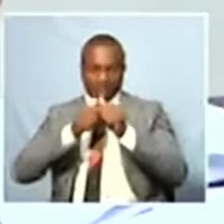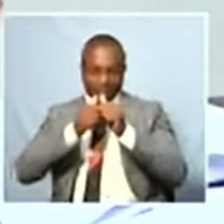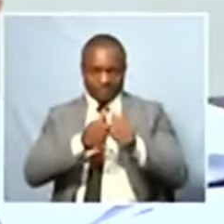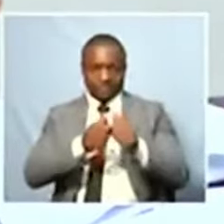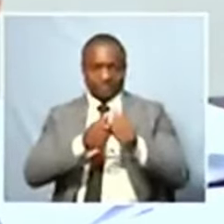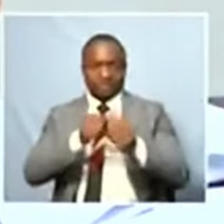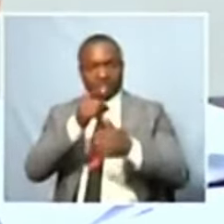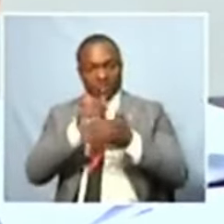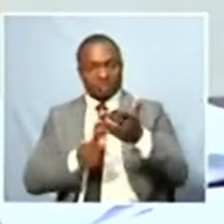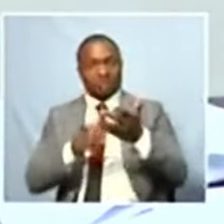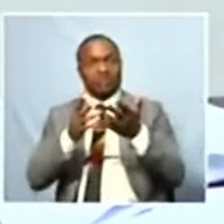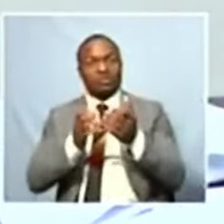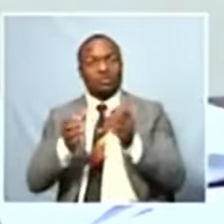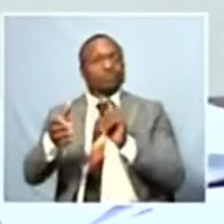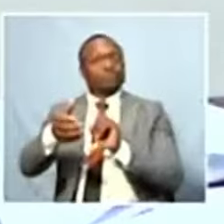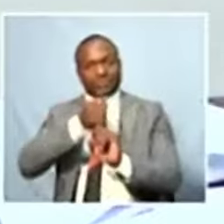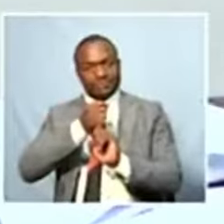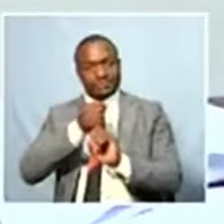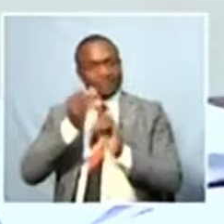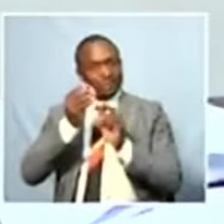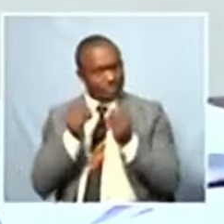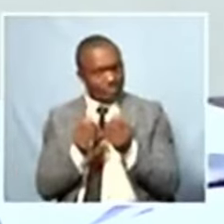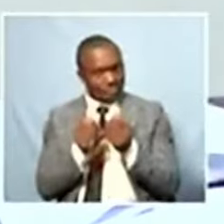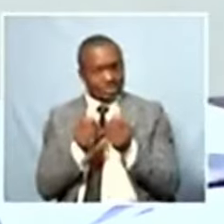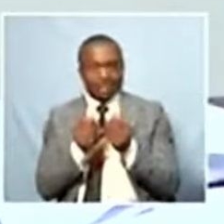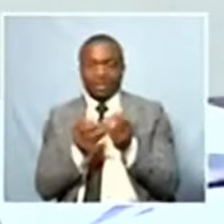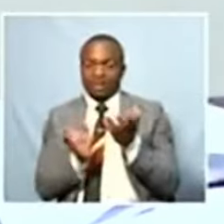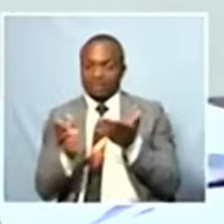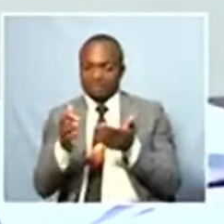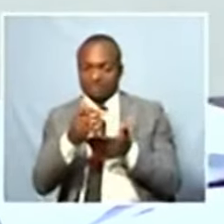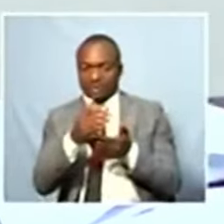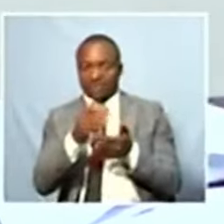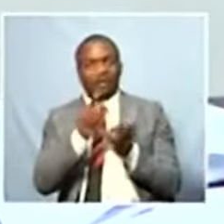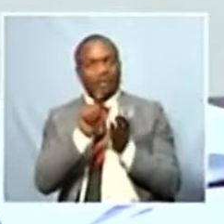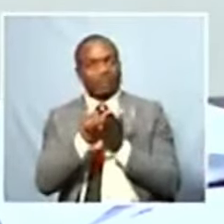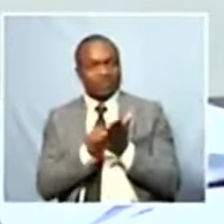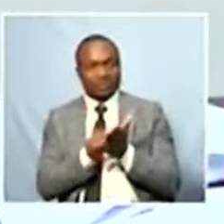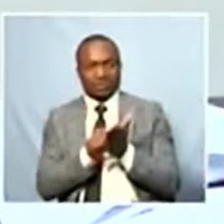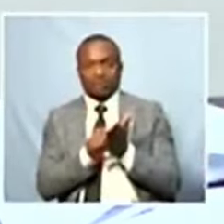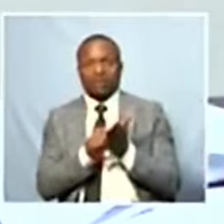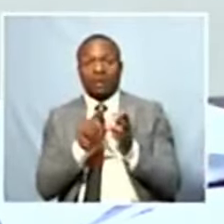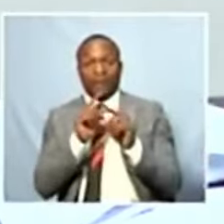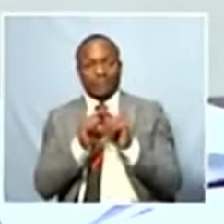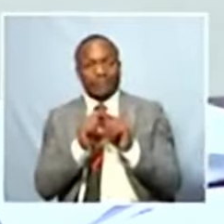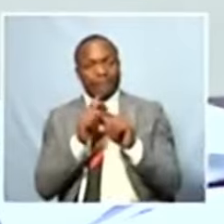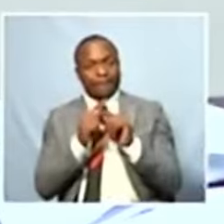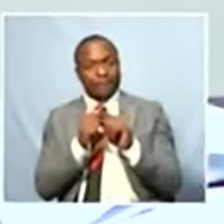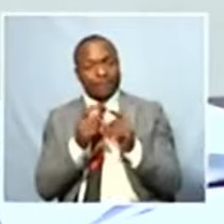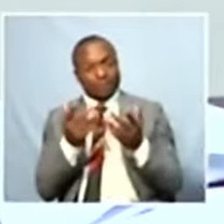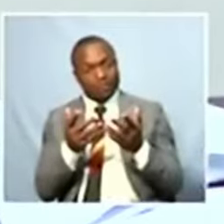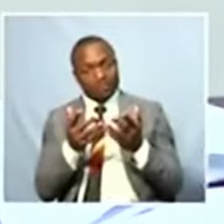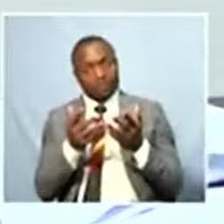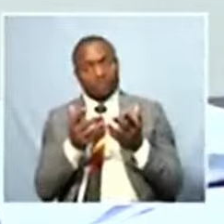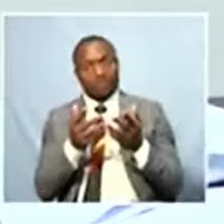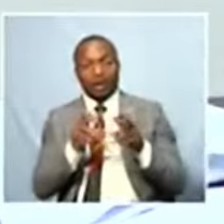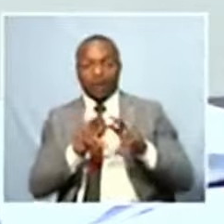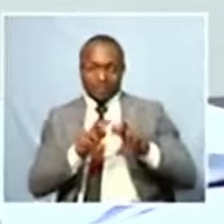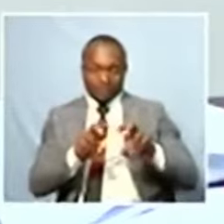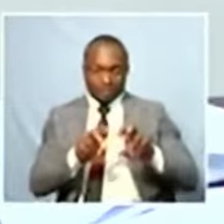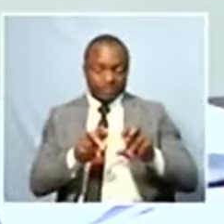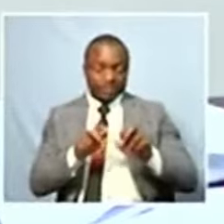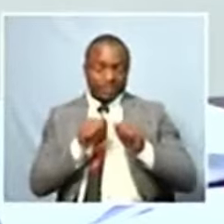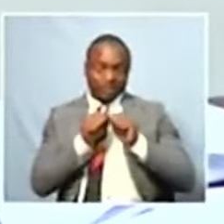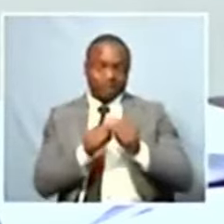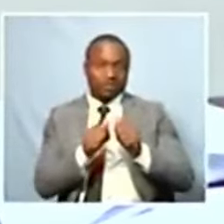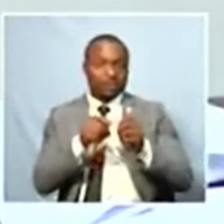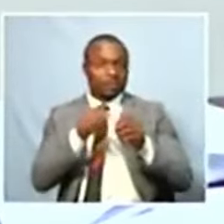to achieve. So it's not a revenue raising measure per se, or it's a compliance check. Are you sending money